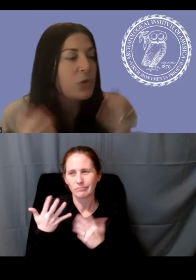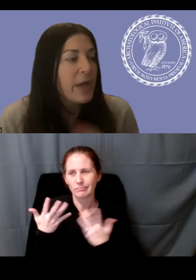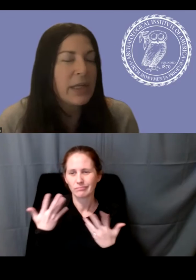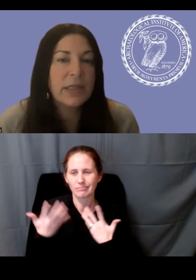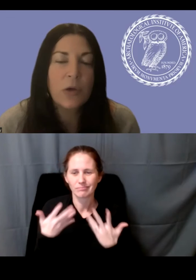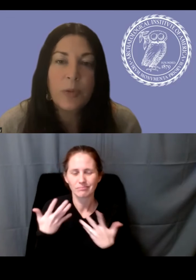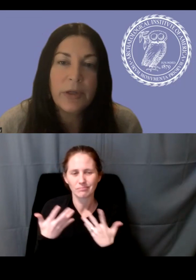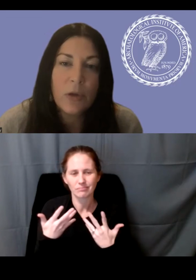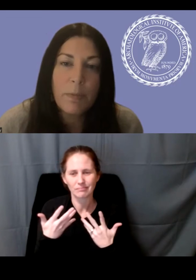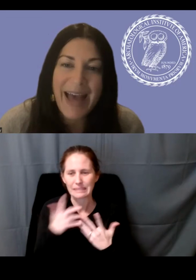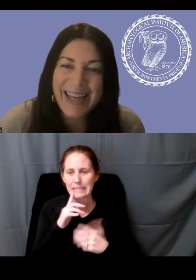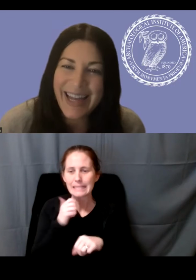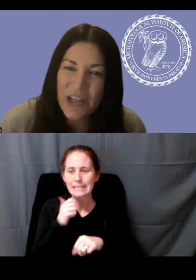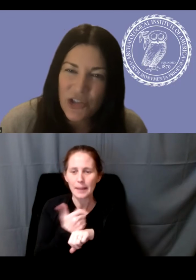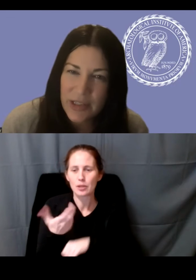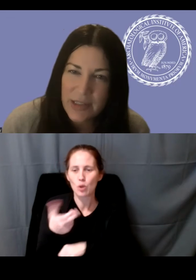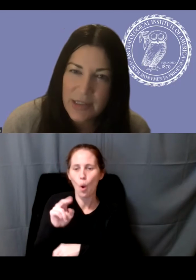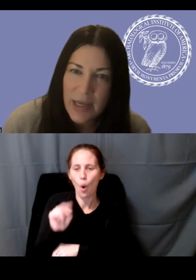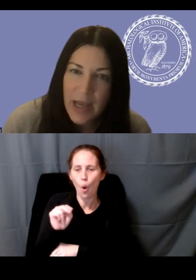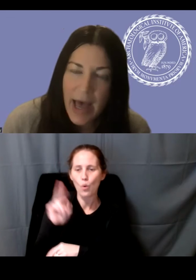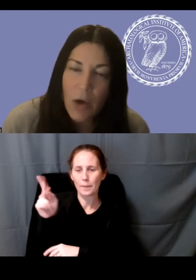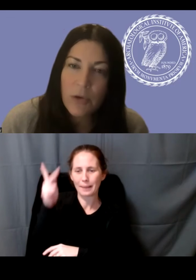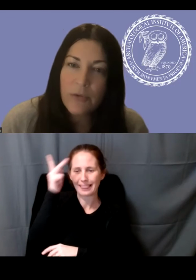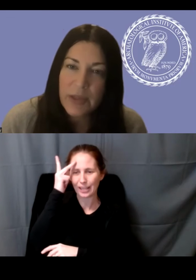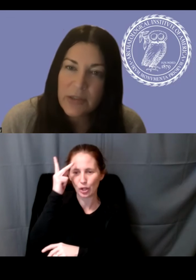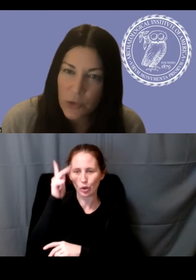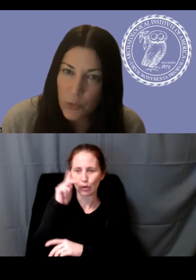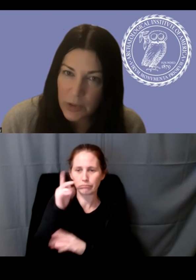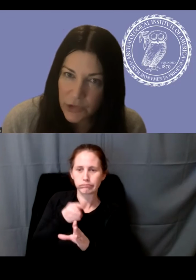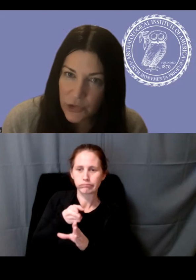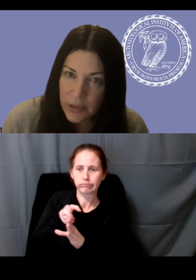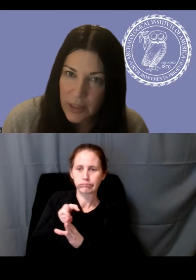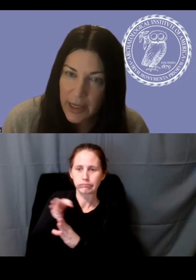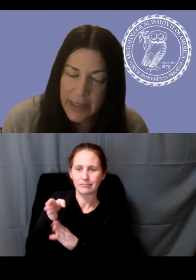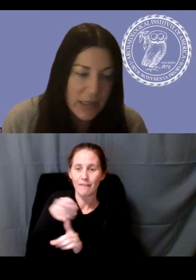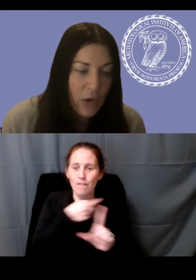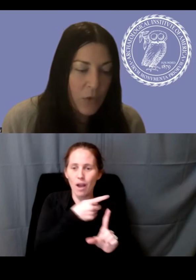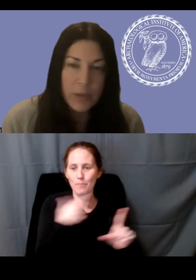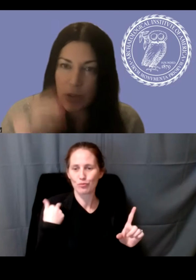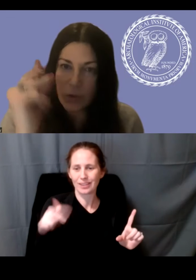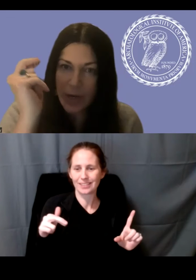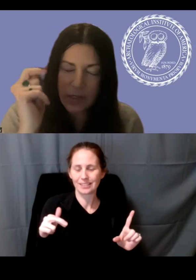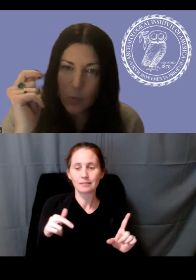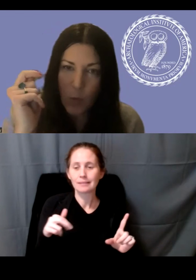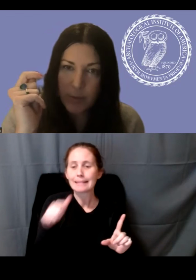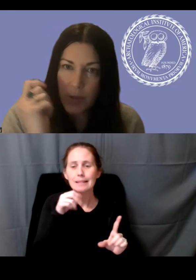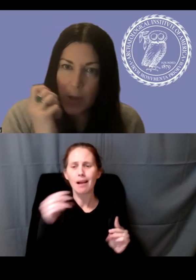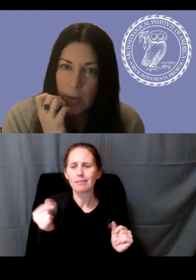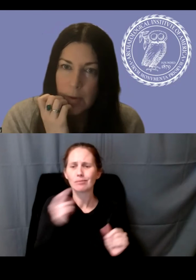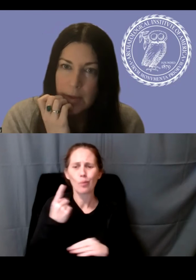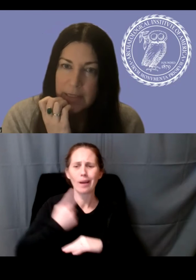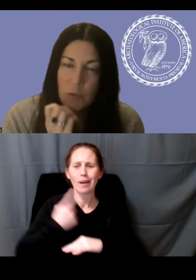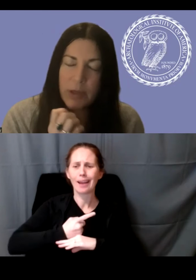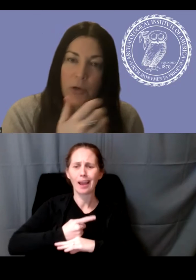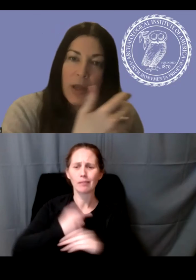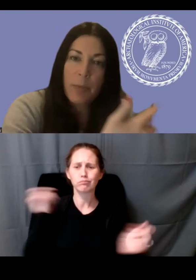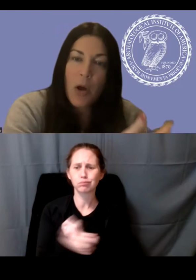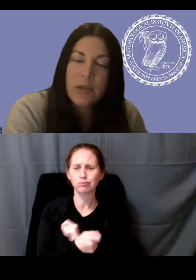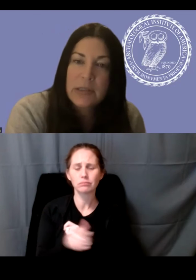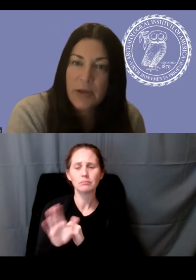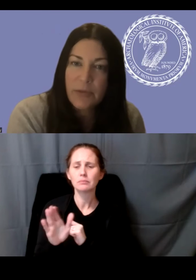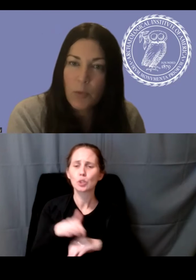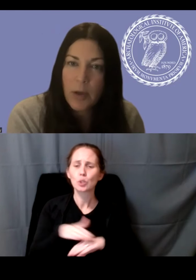he's creating his own political machinations out of this new religion. It's not going to be created in one blow. He's going to